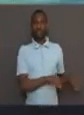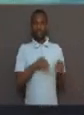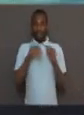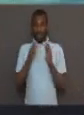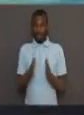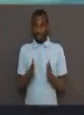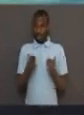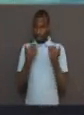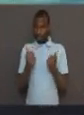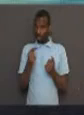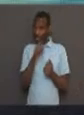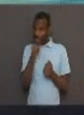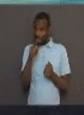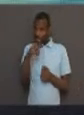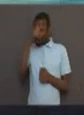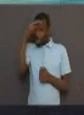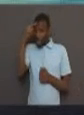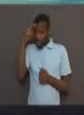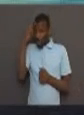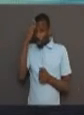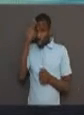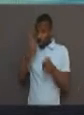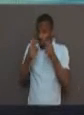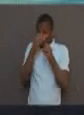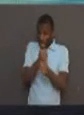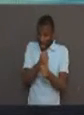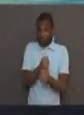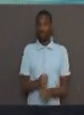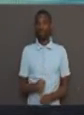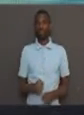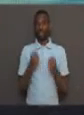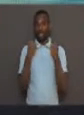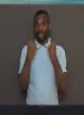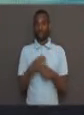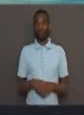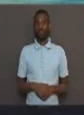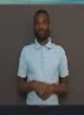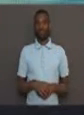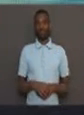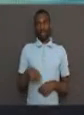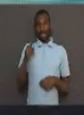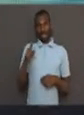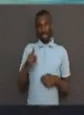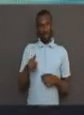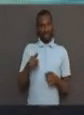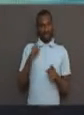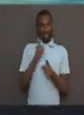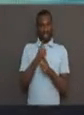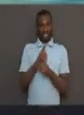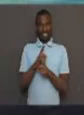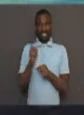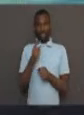Students, can you come up with reasons why nuclear fusion is not a practical